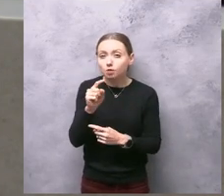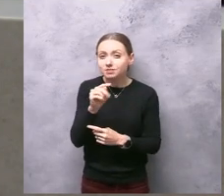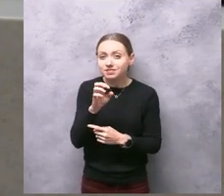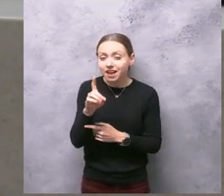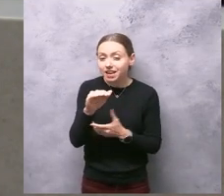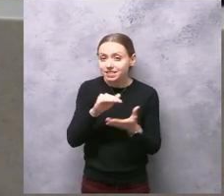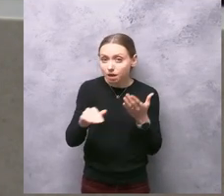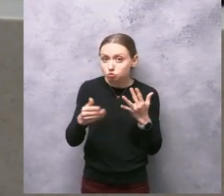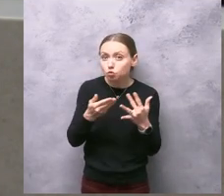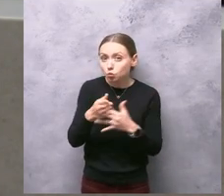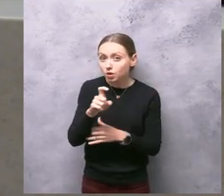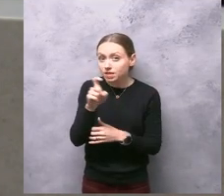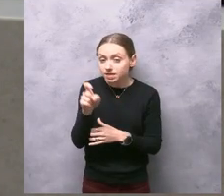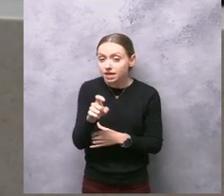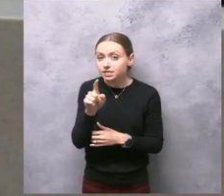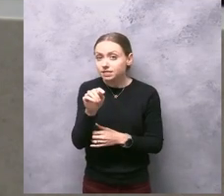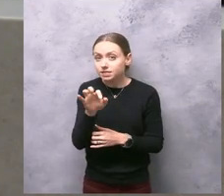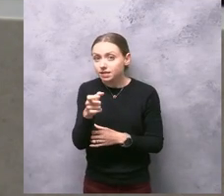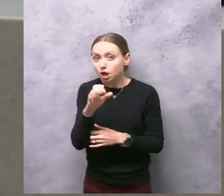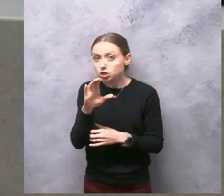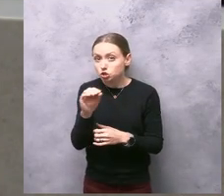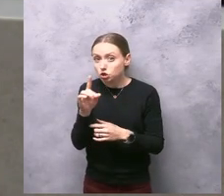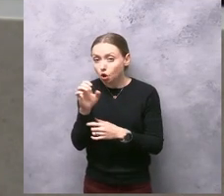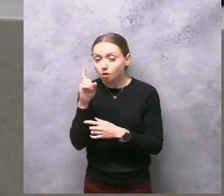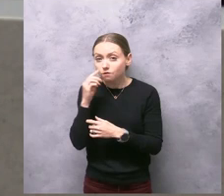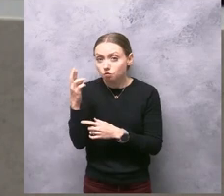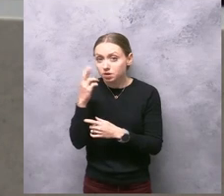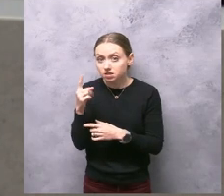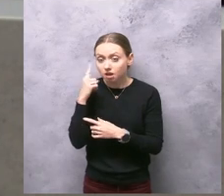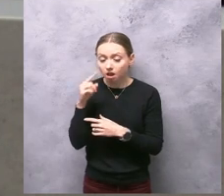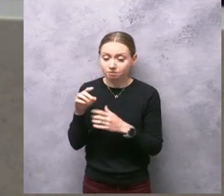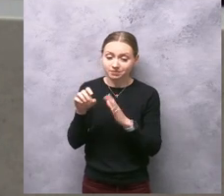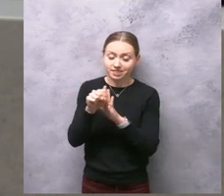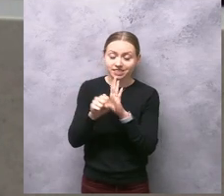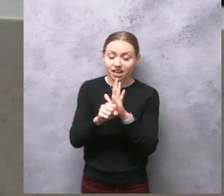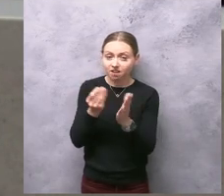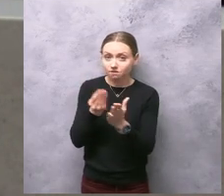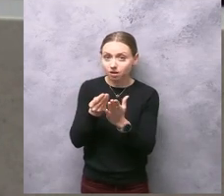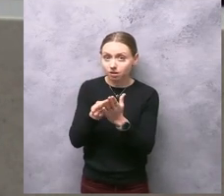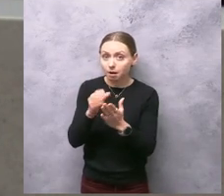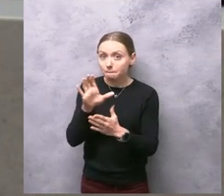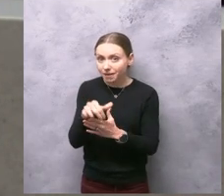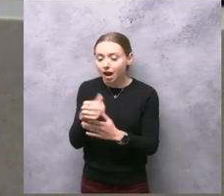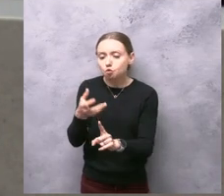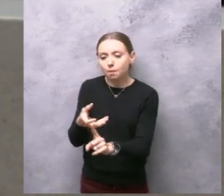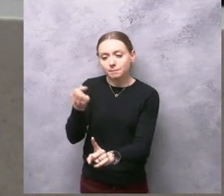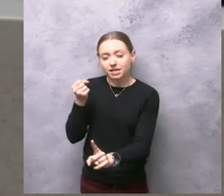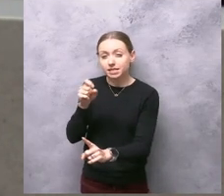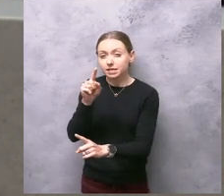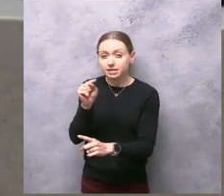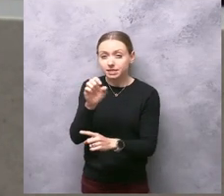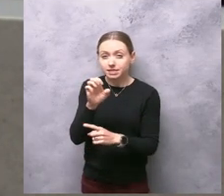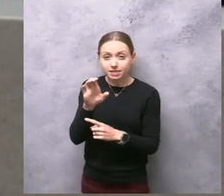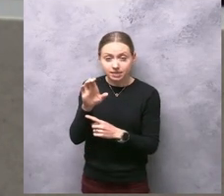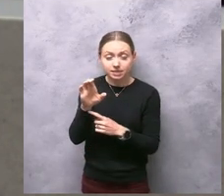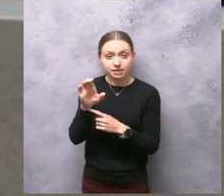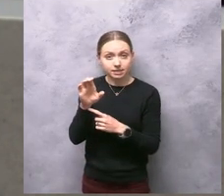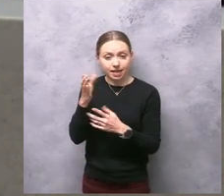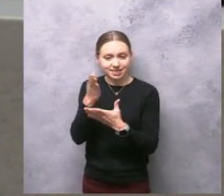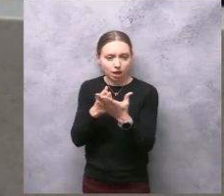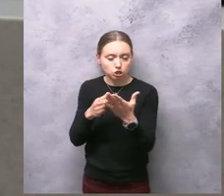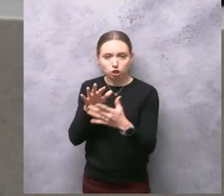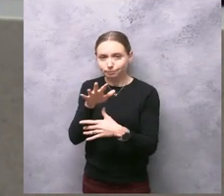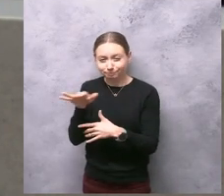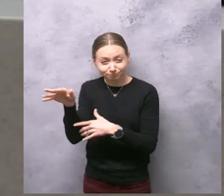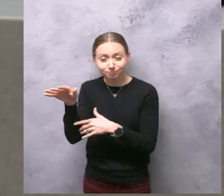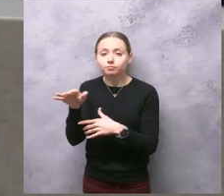Code Section 11.13N for purposes of state funding under FSP by repealing TEC Section 48.259.